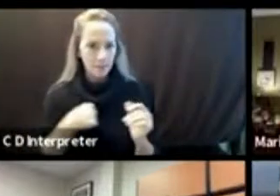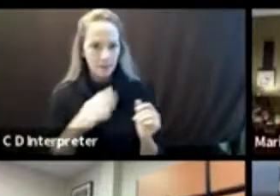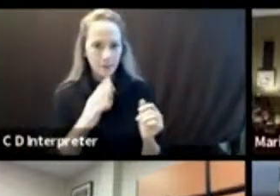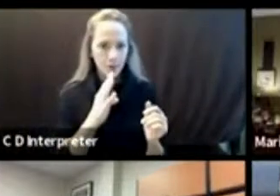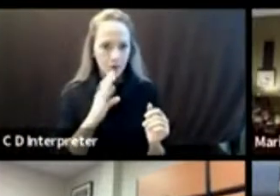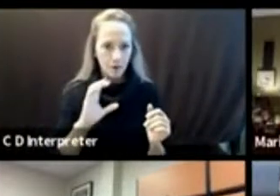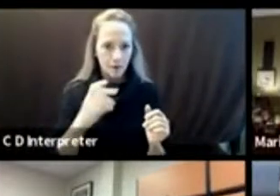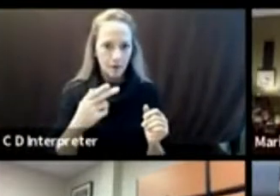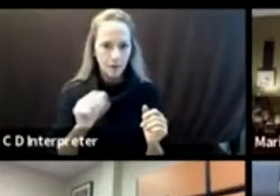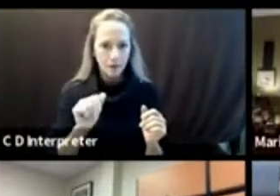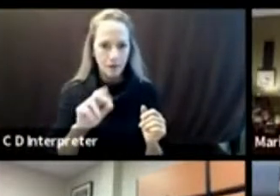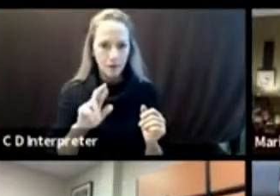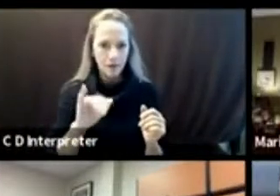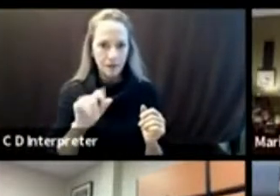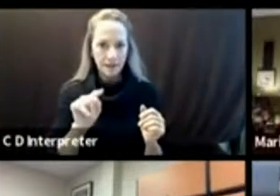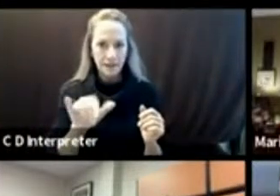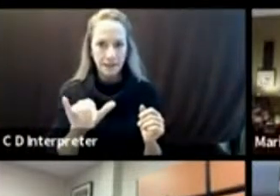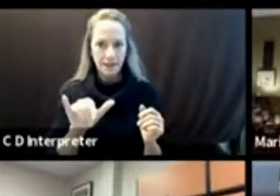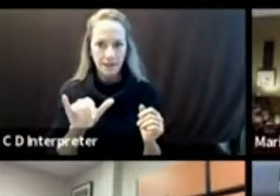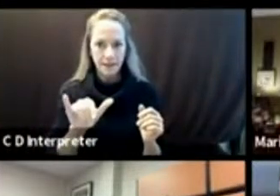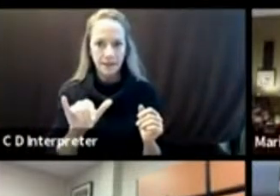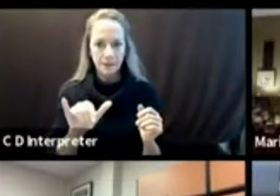Charity.